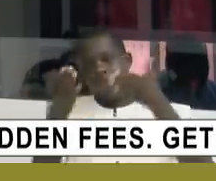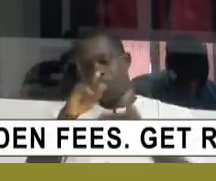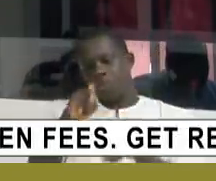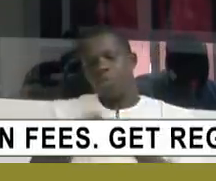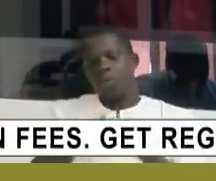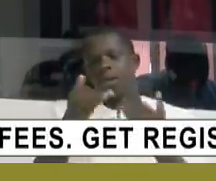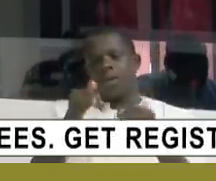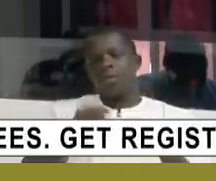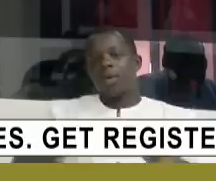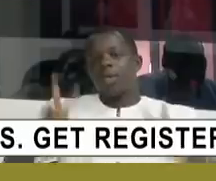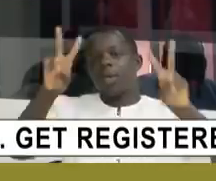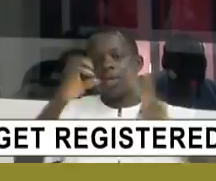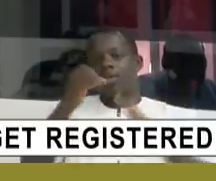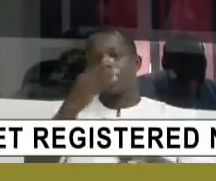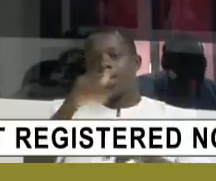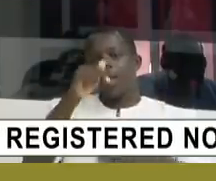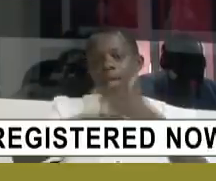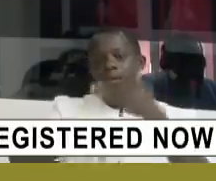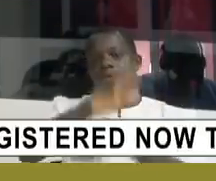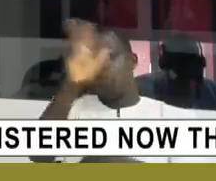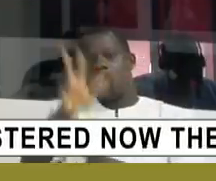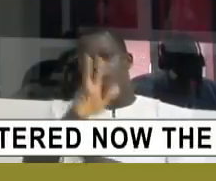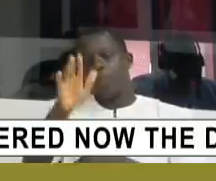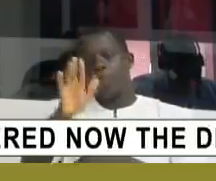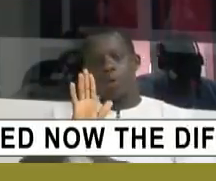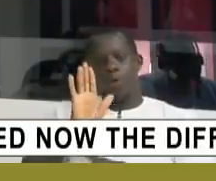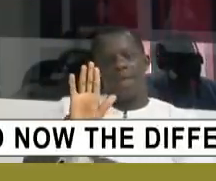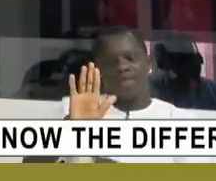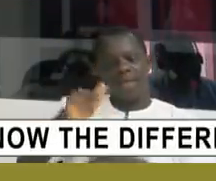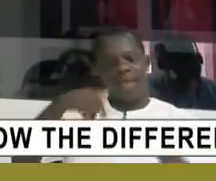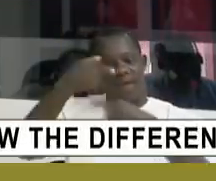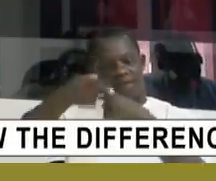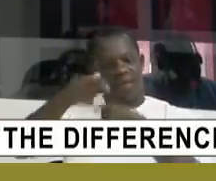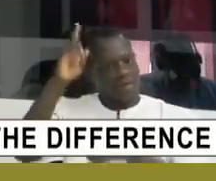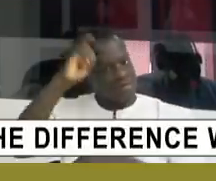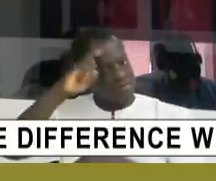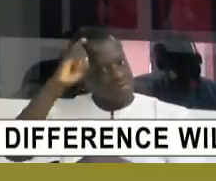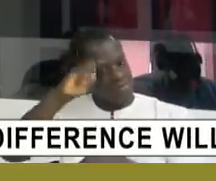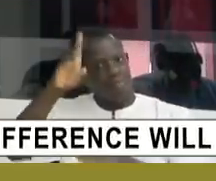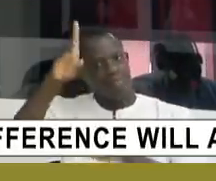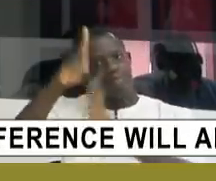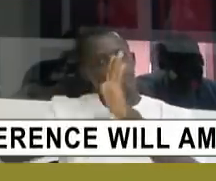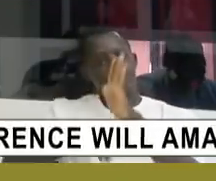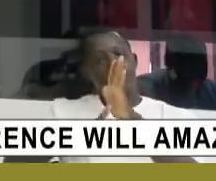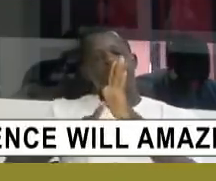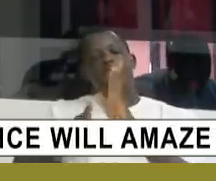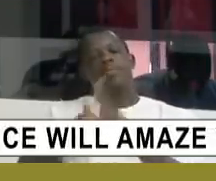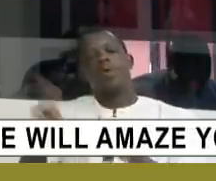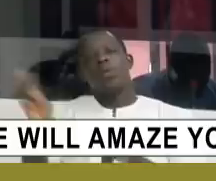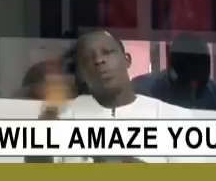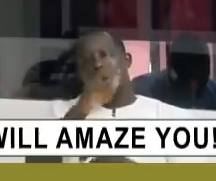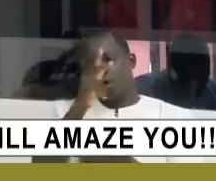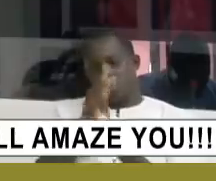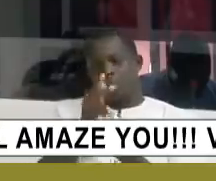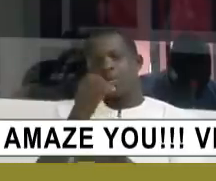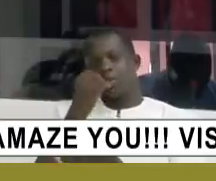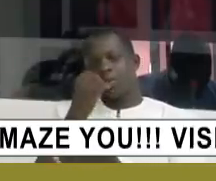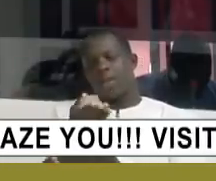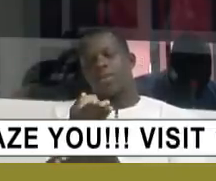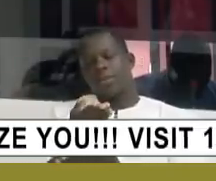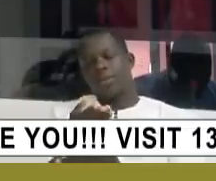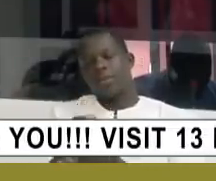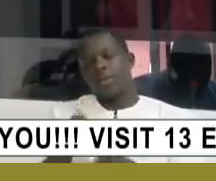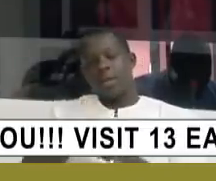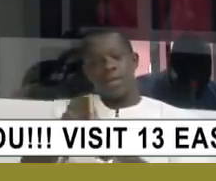Yaya Jame said in Wolof, Haral be aftengintebi. That is what the witness said. That too